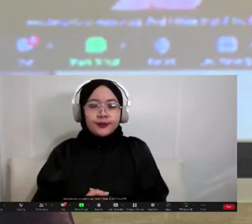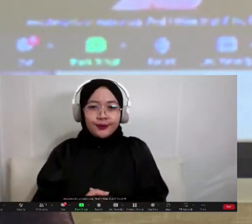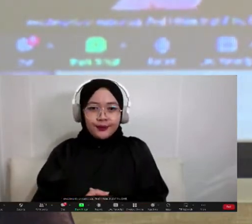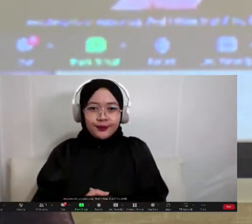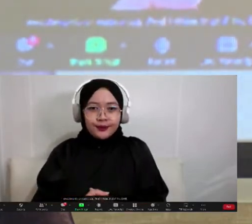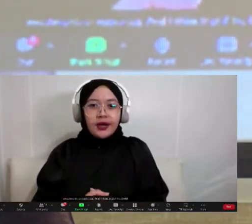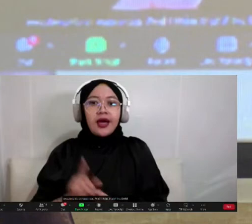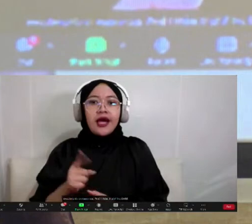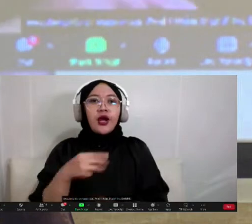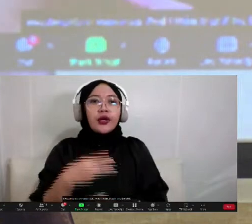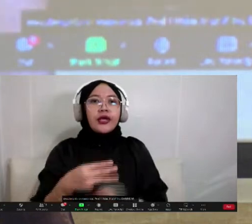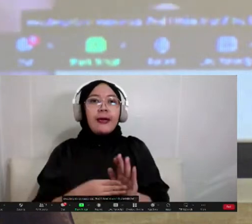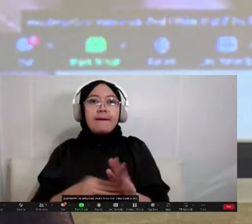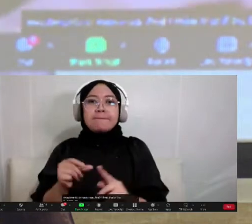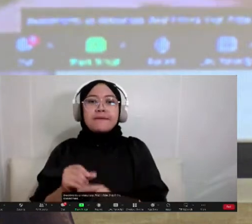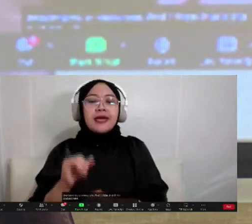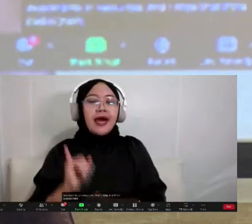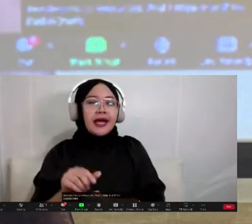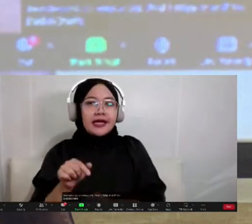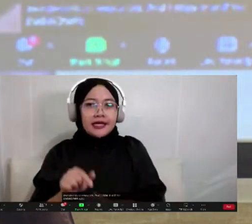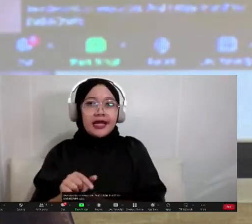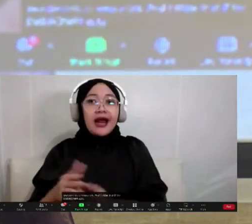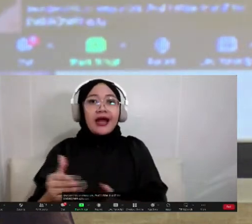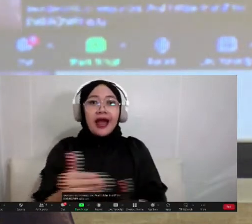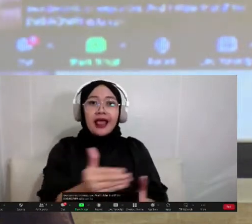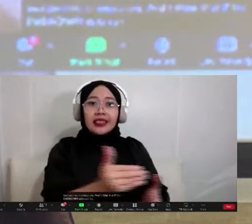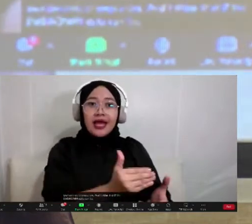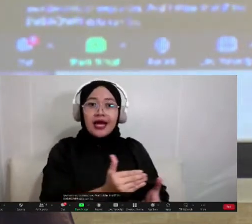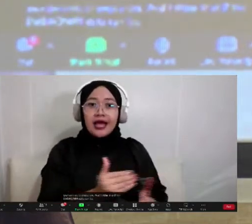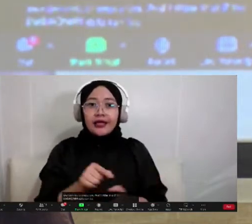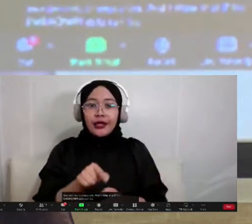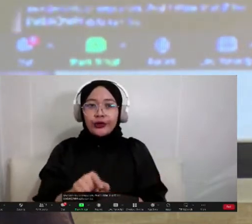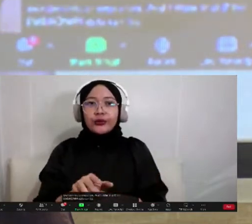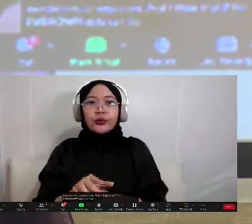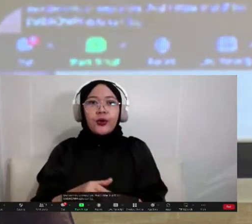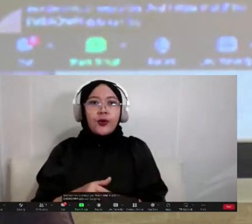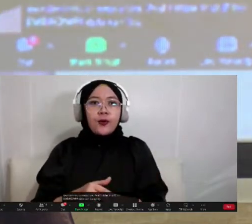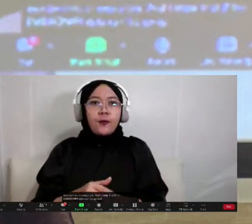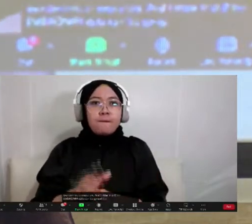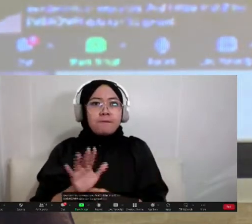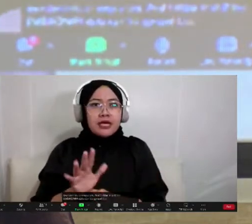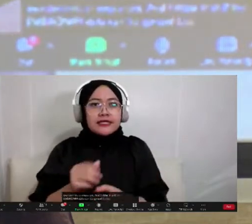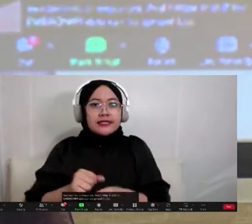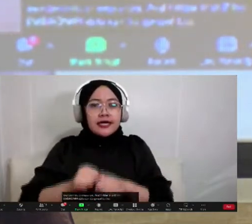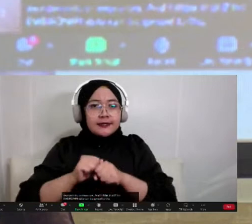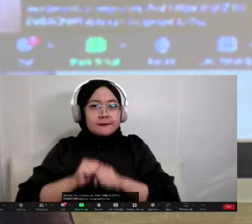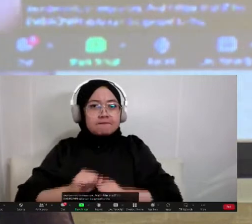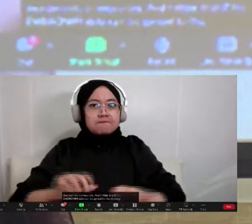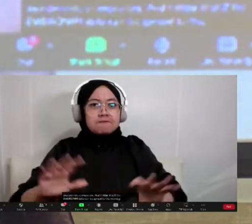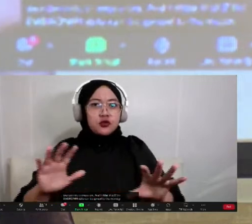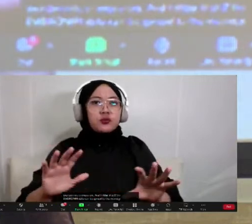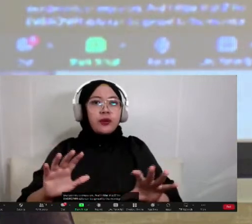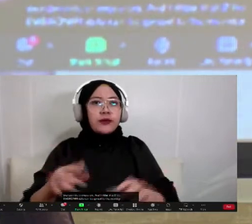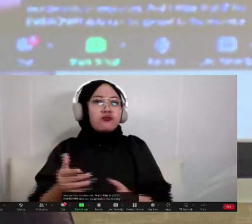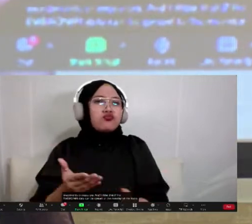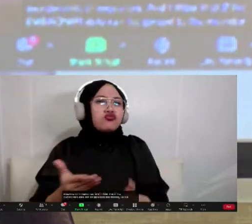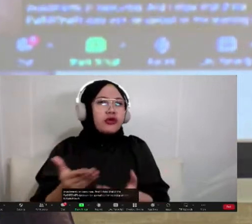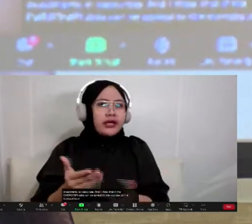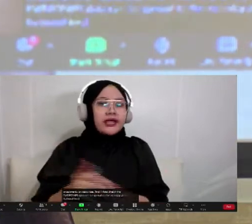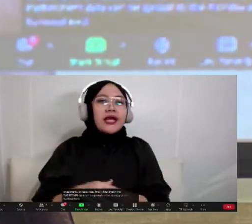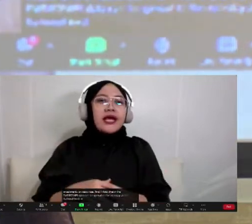EMPI, the EMPI data can be spread to the maybe at the national level